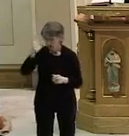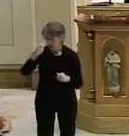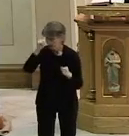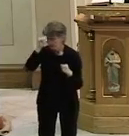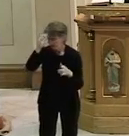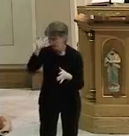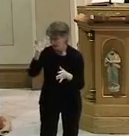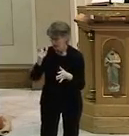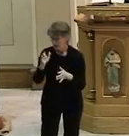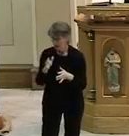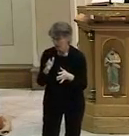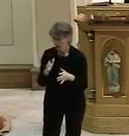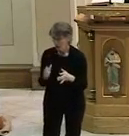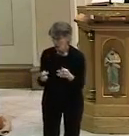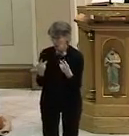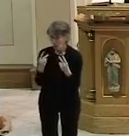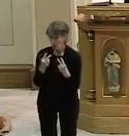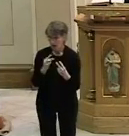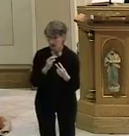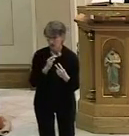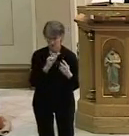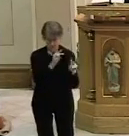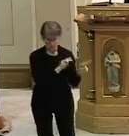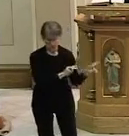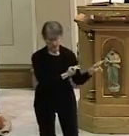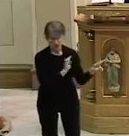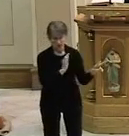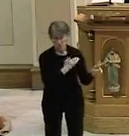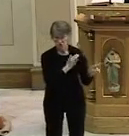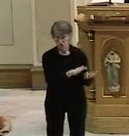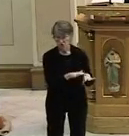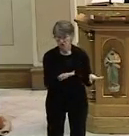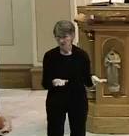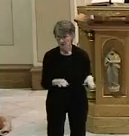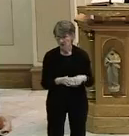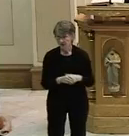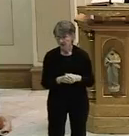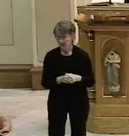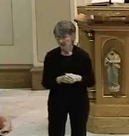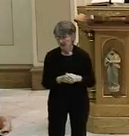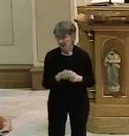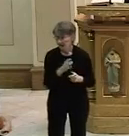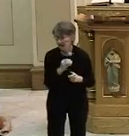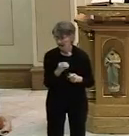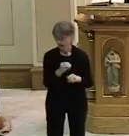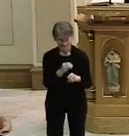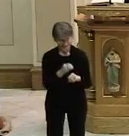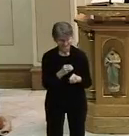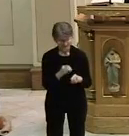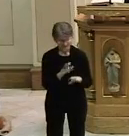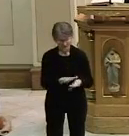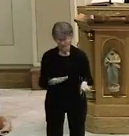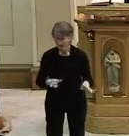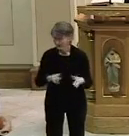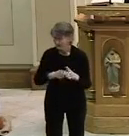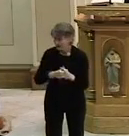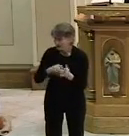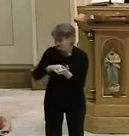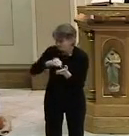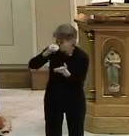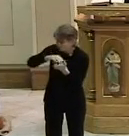Father, watch over our children, and as they continue to understand you, Lord Jesus, more